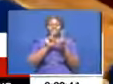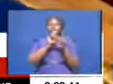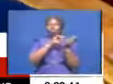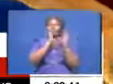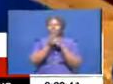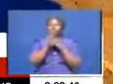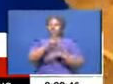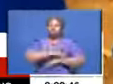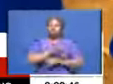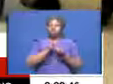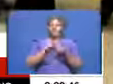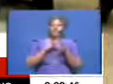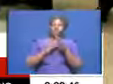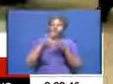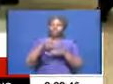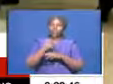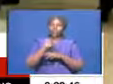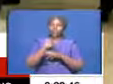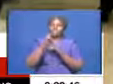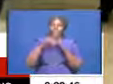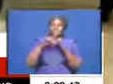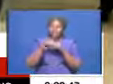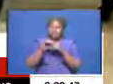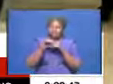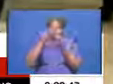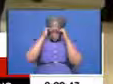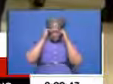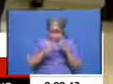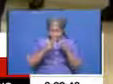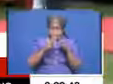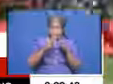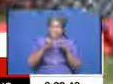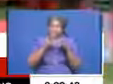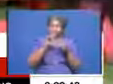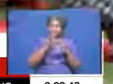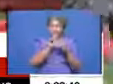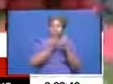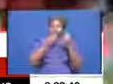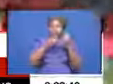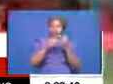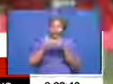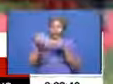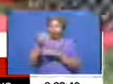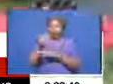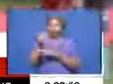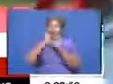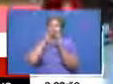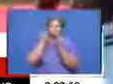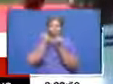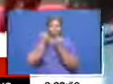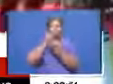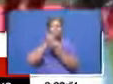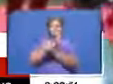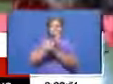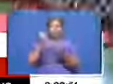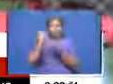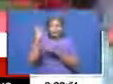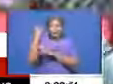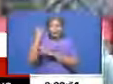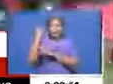160 pupils began in 2016, following the institution's memorable performance at the Kenya Music Festival.